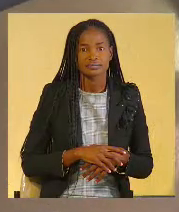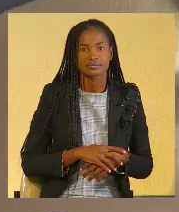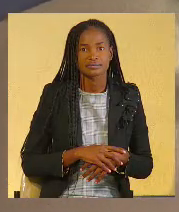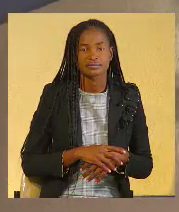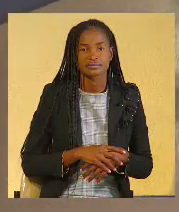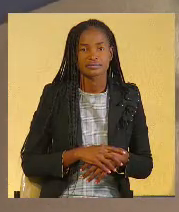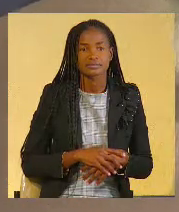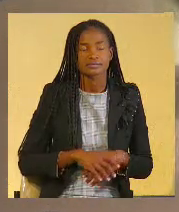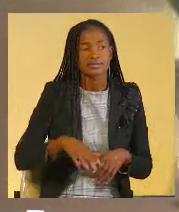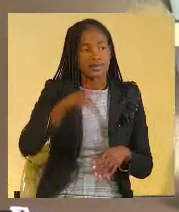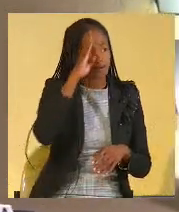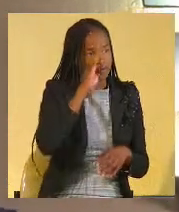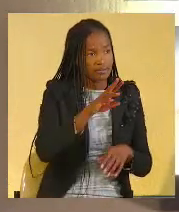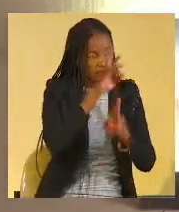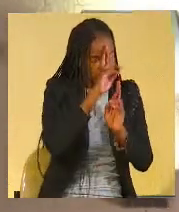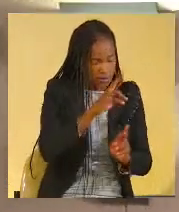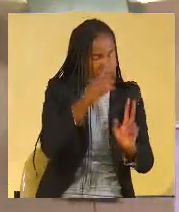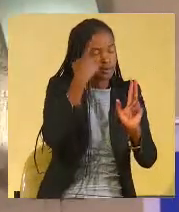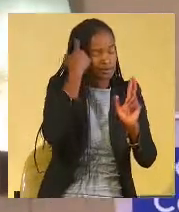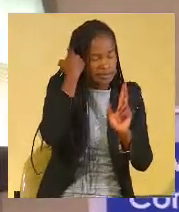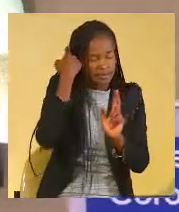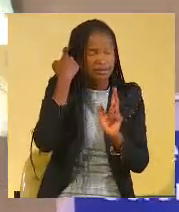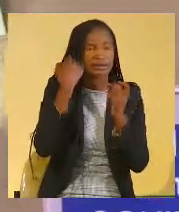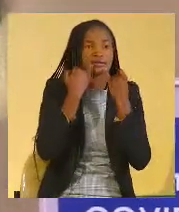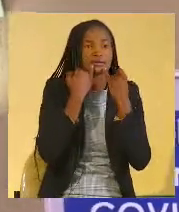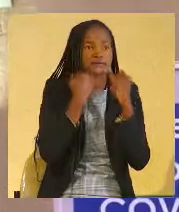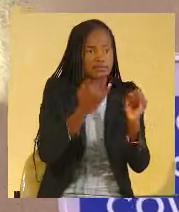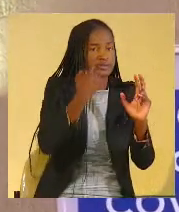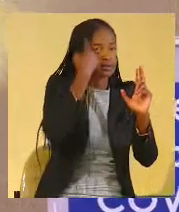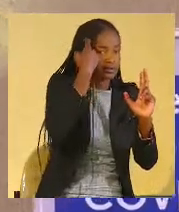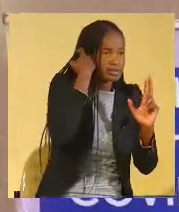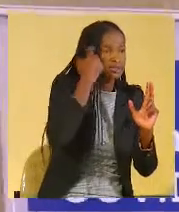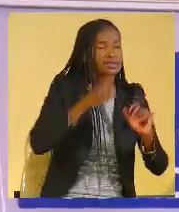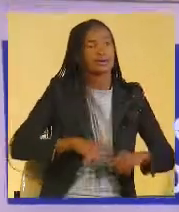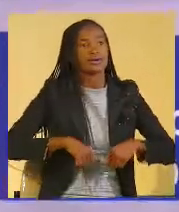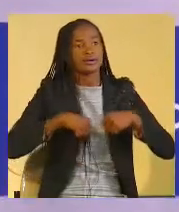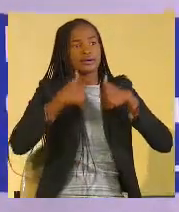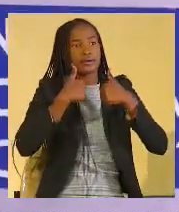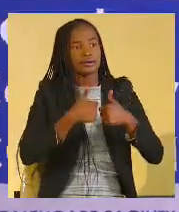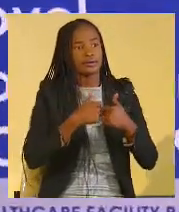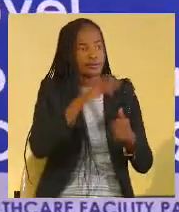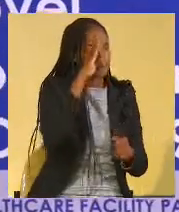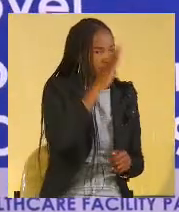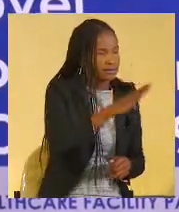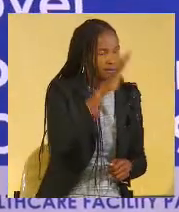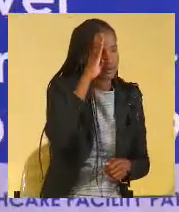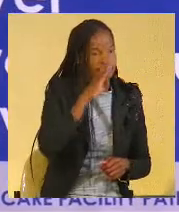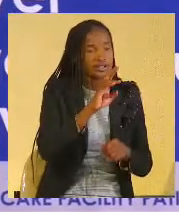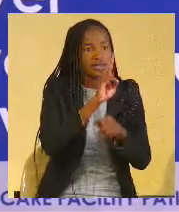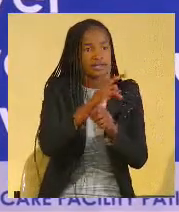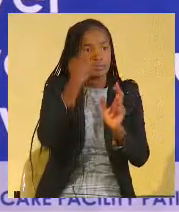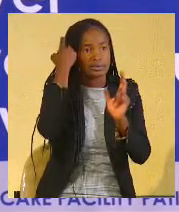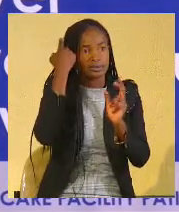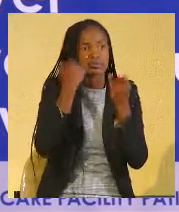Good afternoon, Ministers, Minister Mshelenga and Dr. Shangula, as well as the Deputy